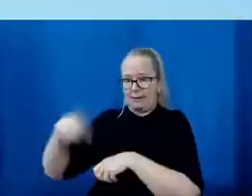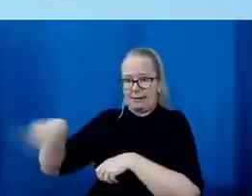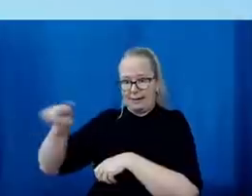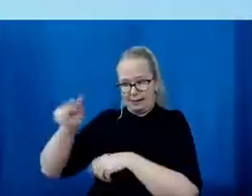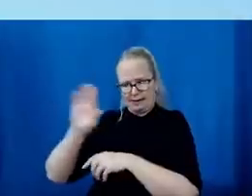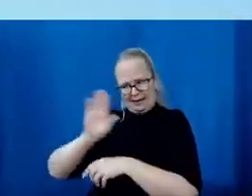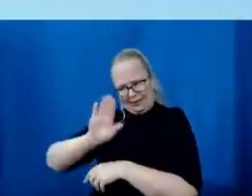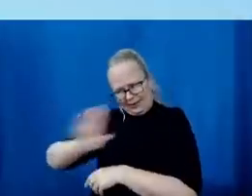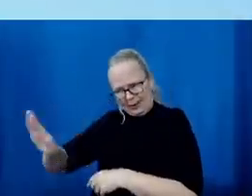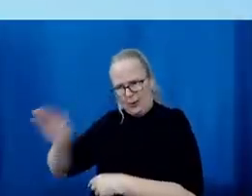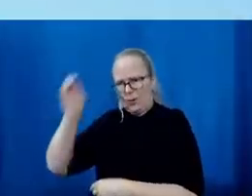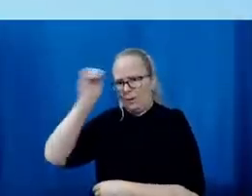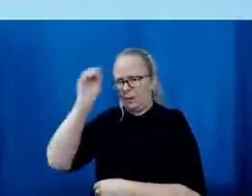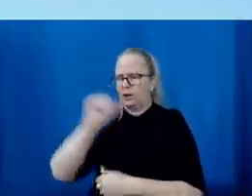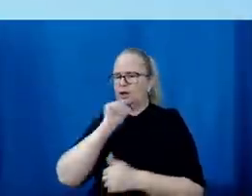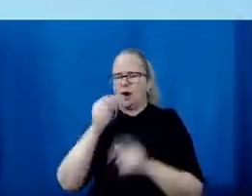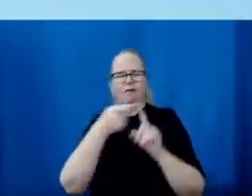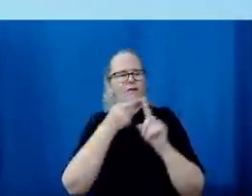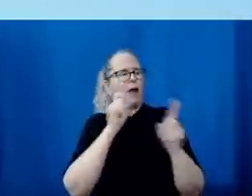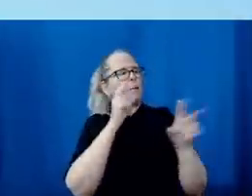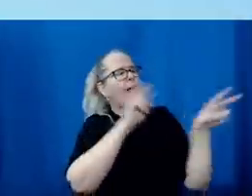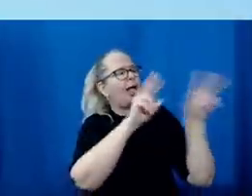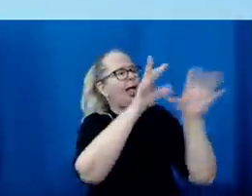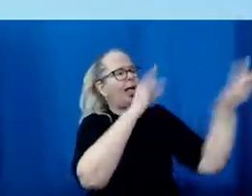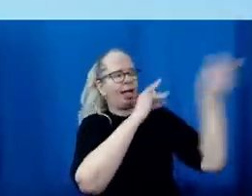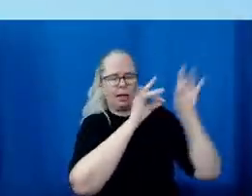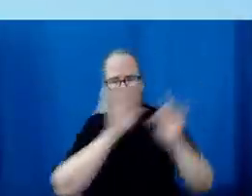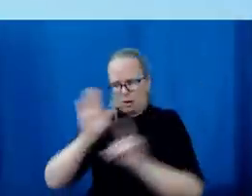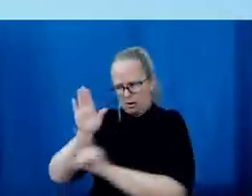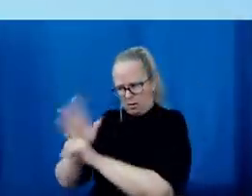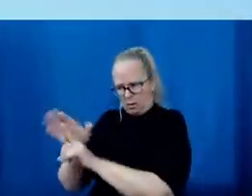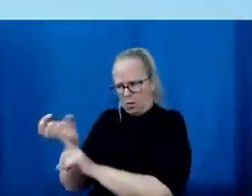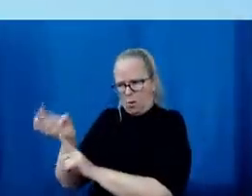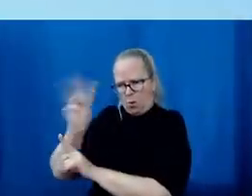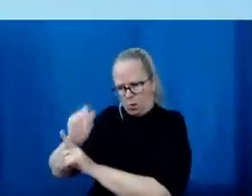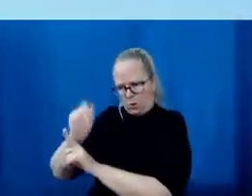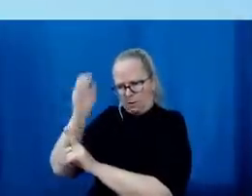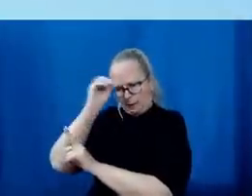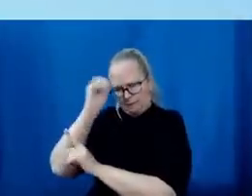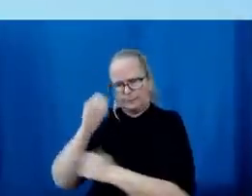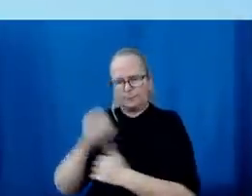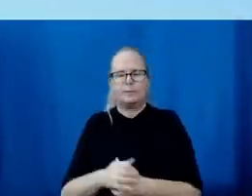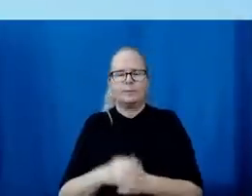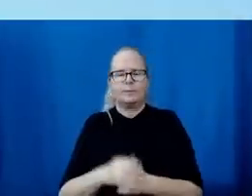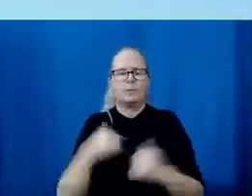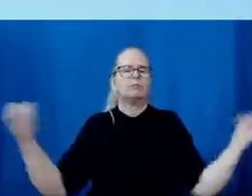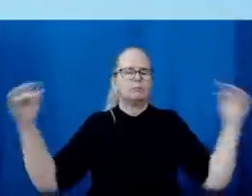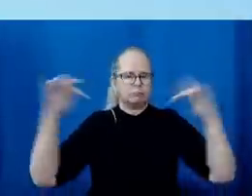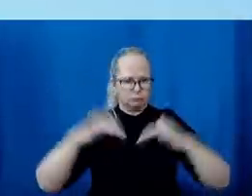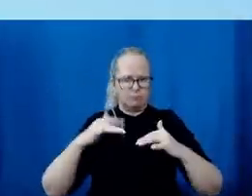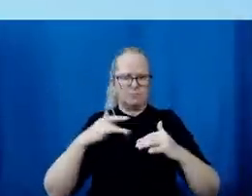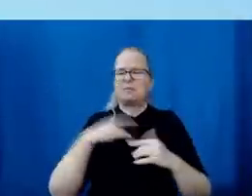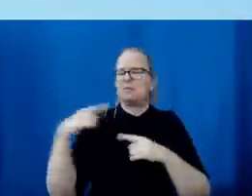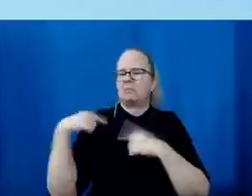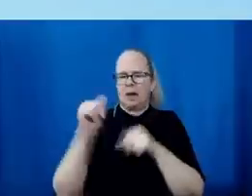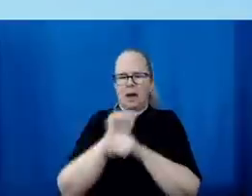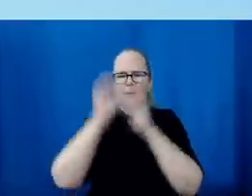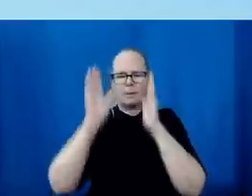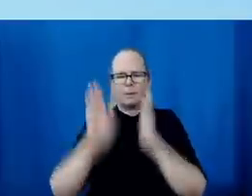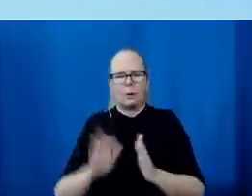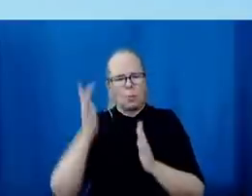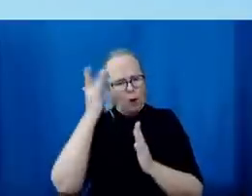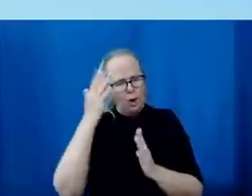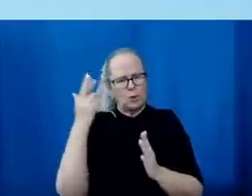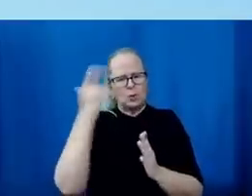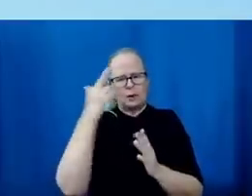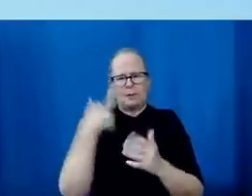panelists are their own and do not represent any institutions they may be affiliated with. We have collectively gathered here as concerned Albertans,